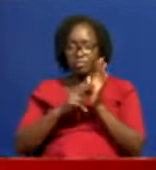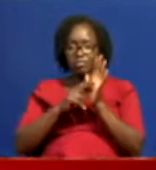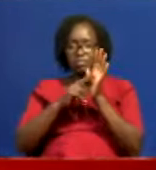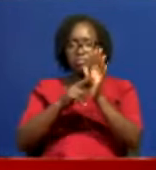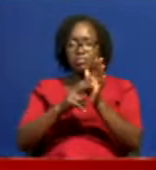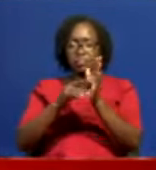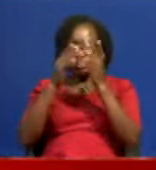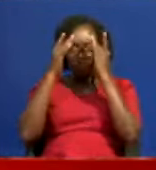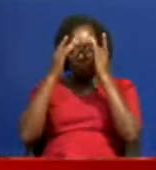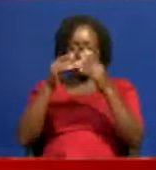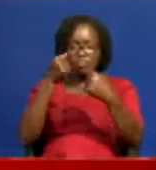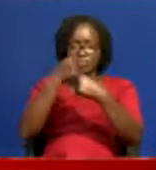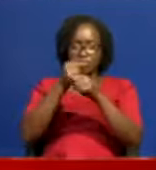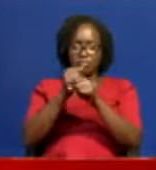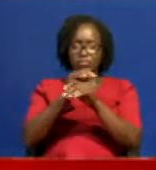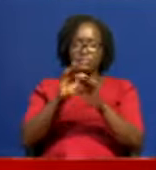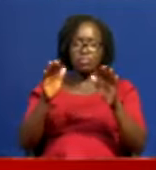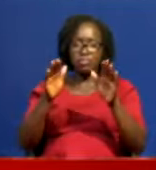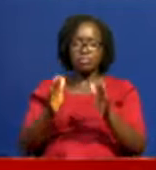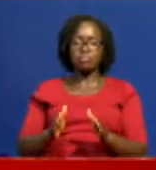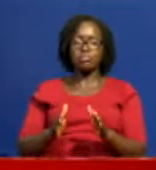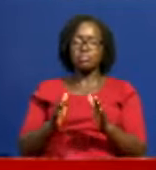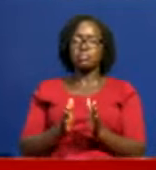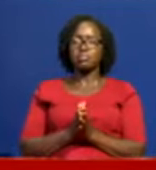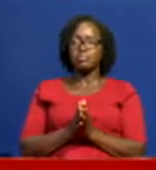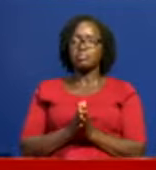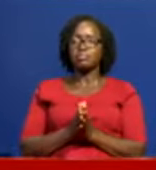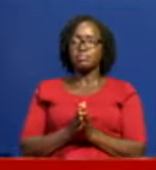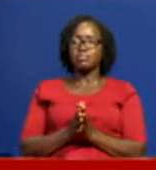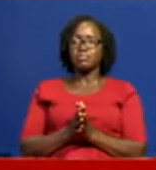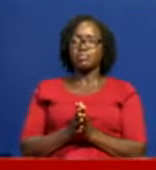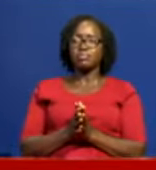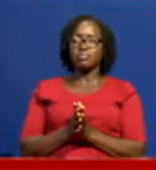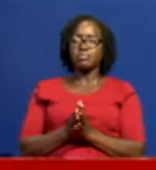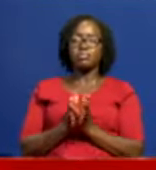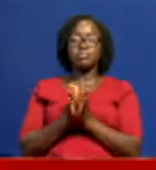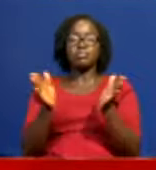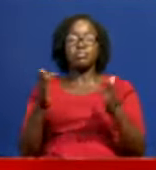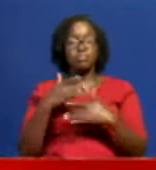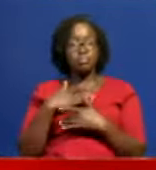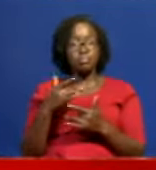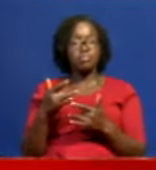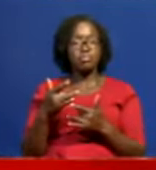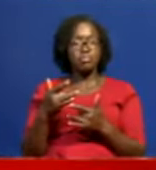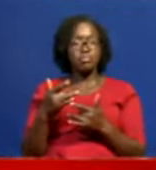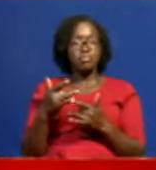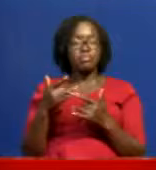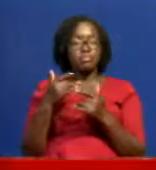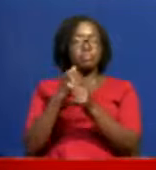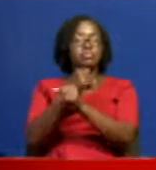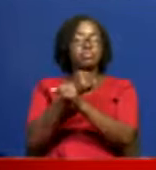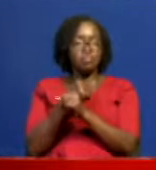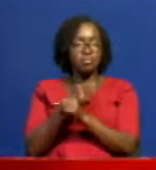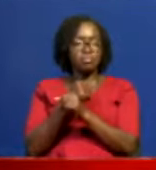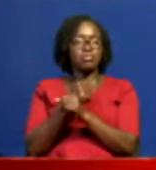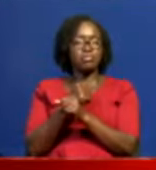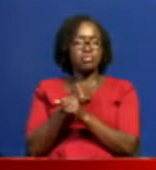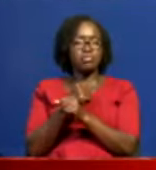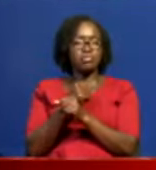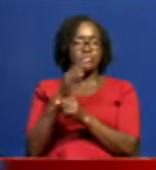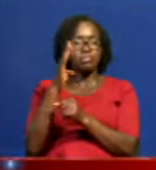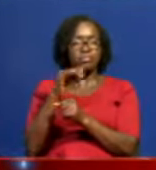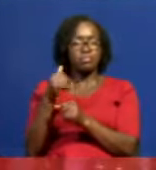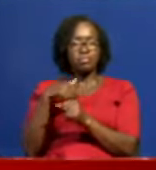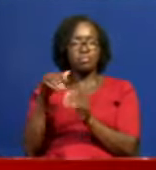the decision-making table. The public interest is safeguarded by